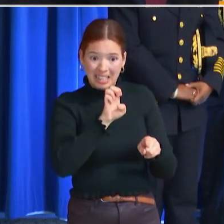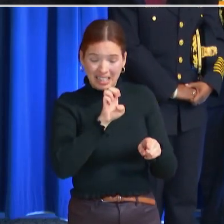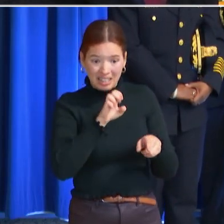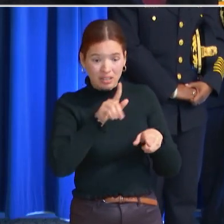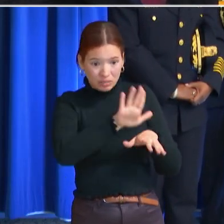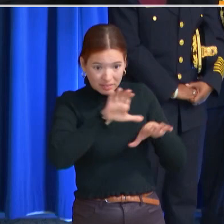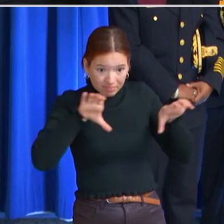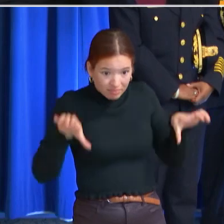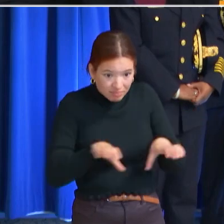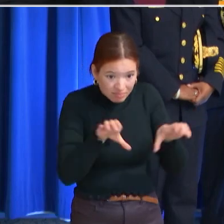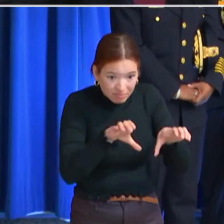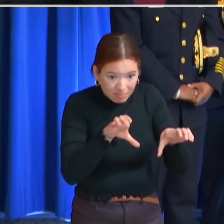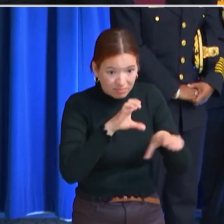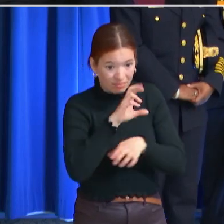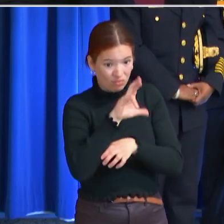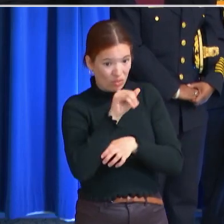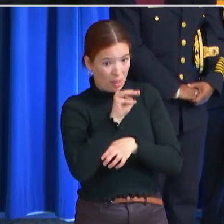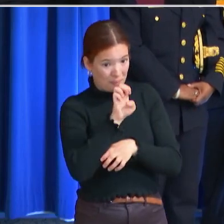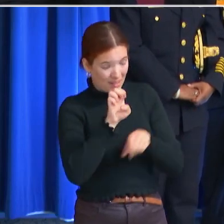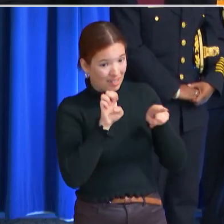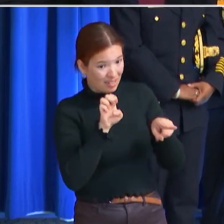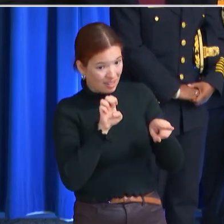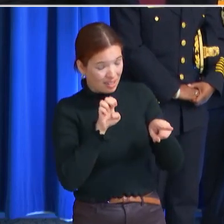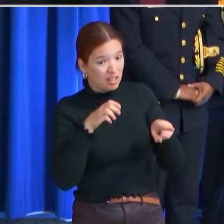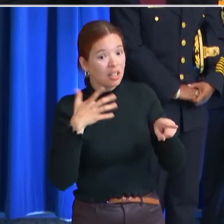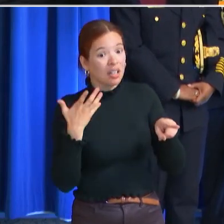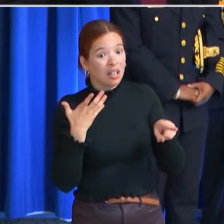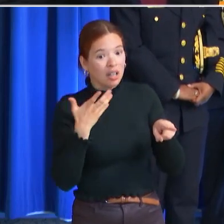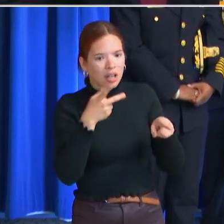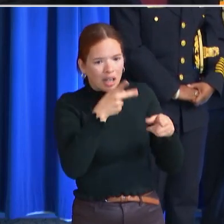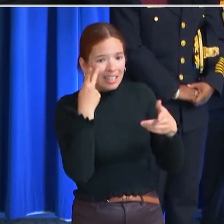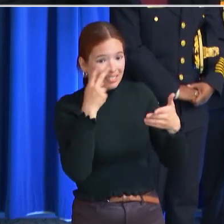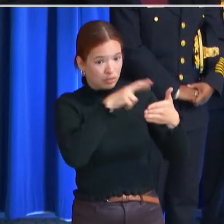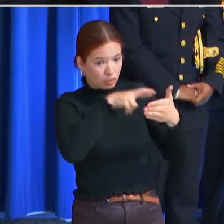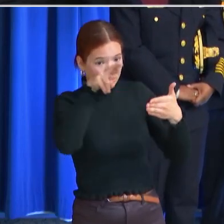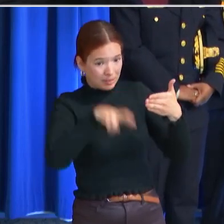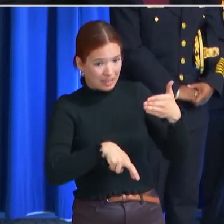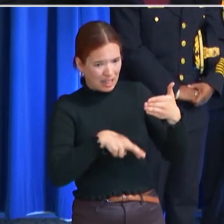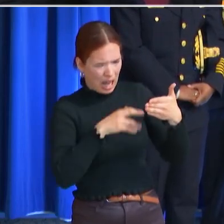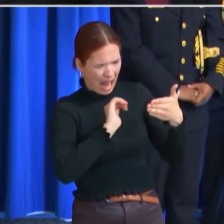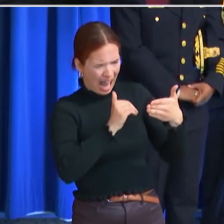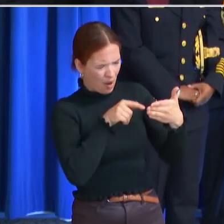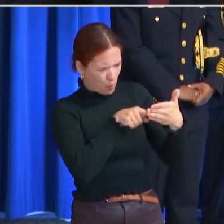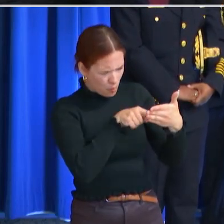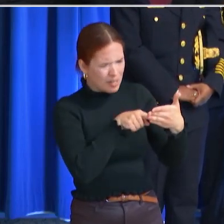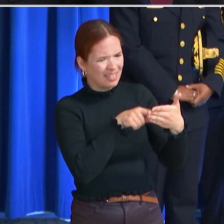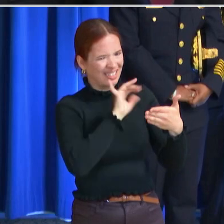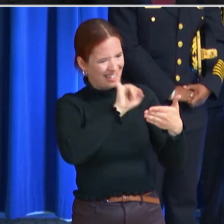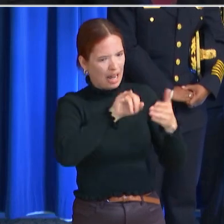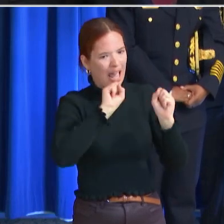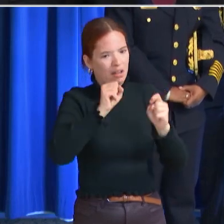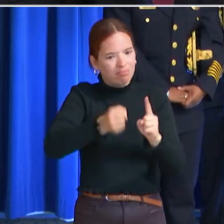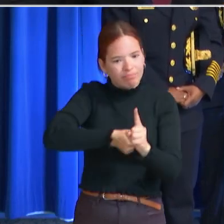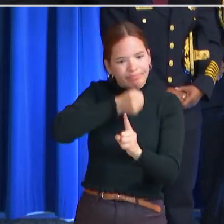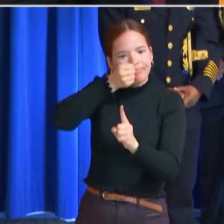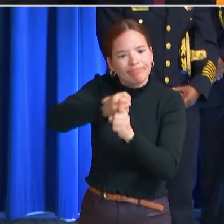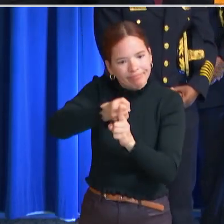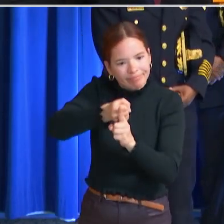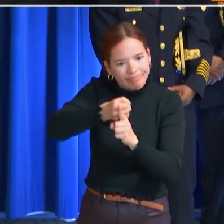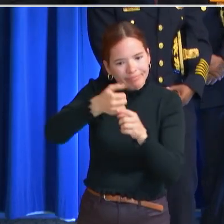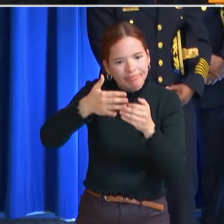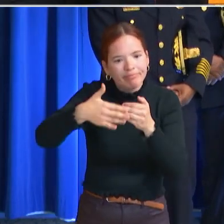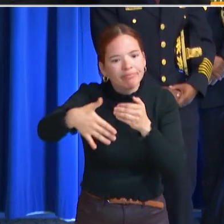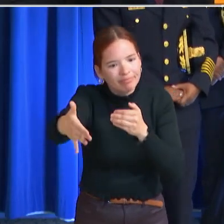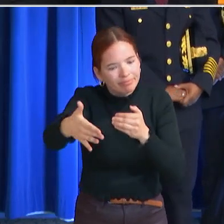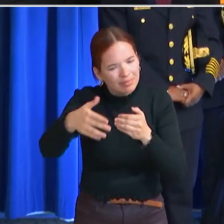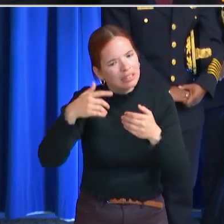Are we seeing the outcomes that we want? And if not, how are we challenging the system in that space? So I have been pushing that conversation. Hopefully it